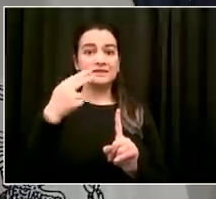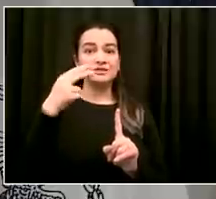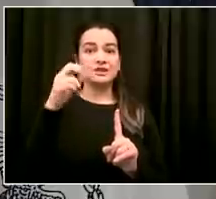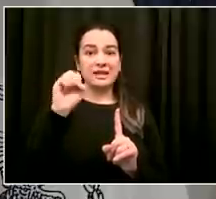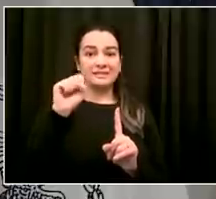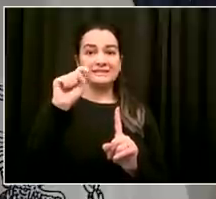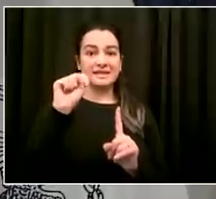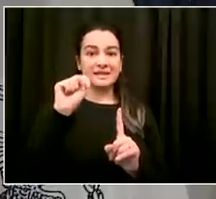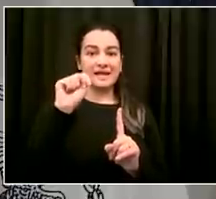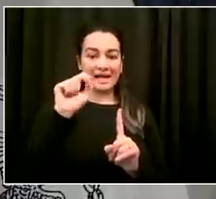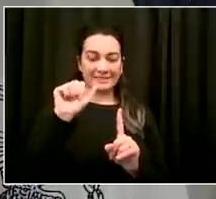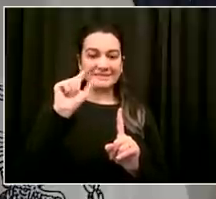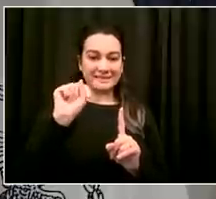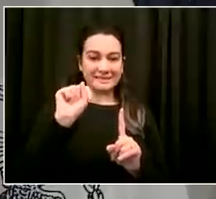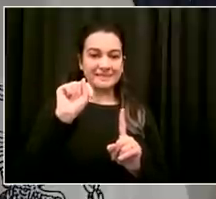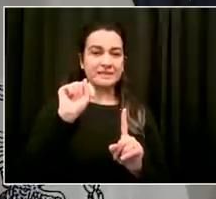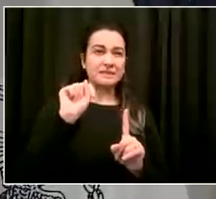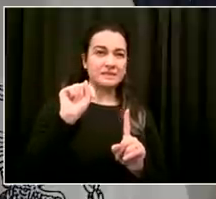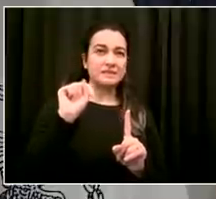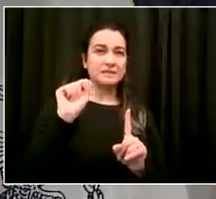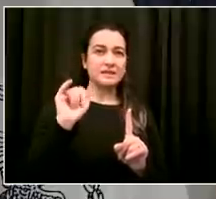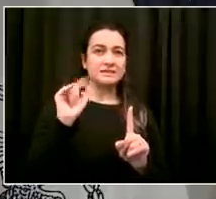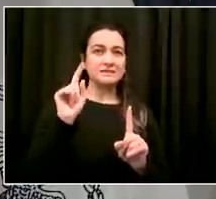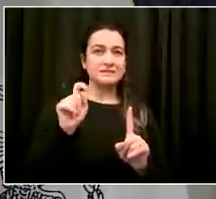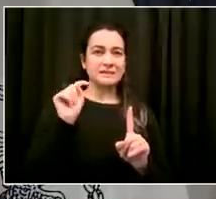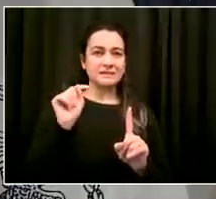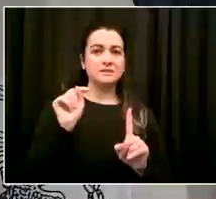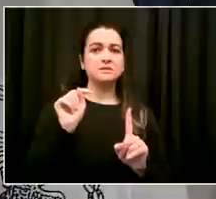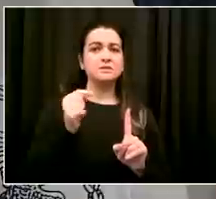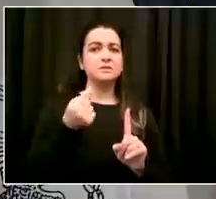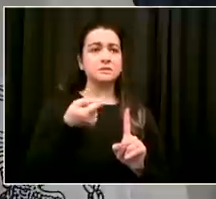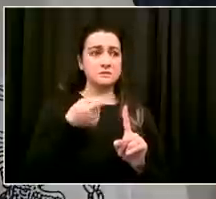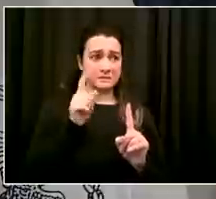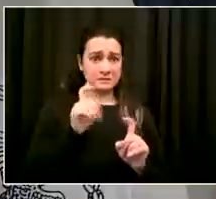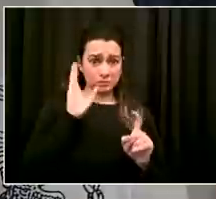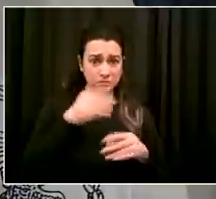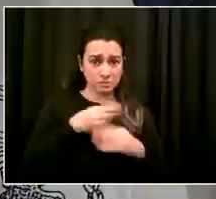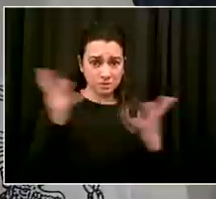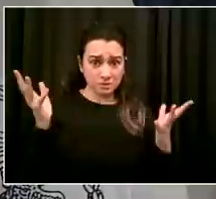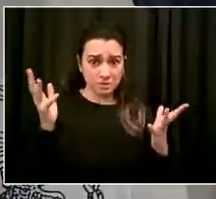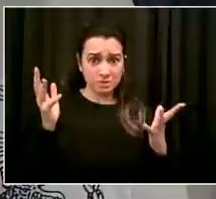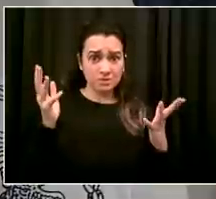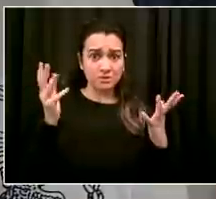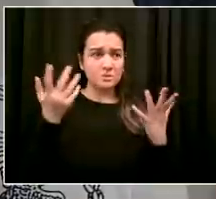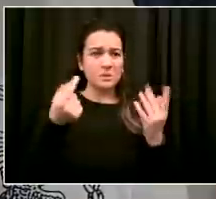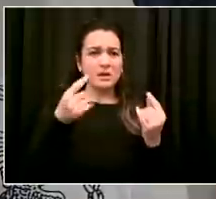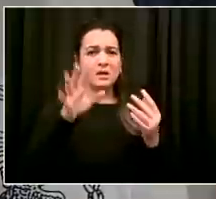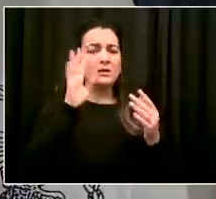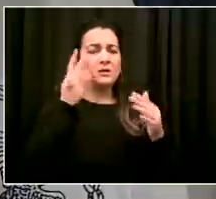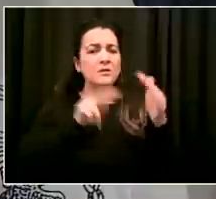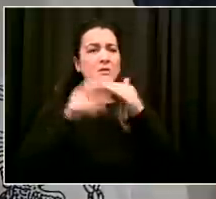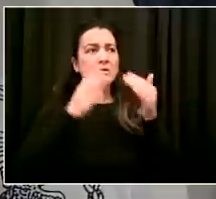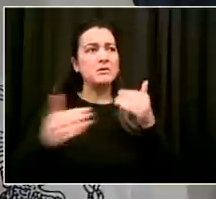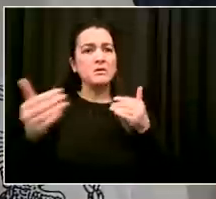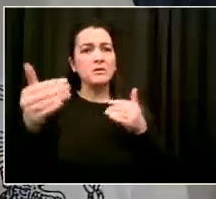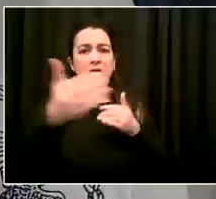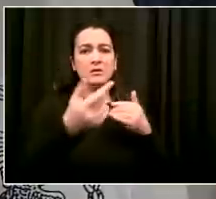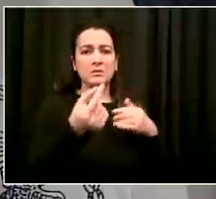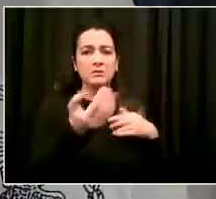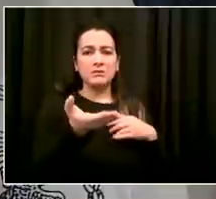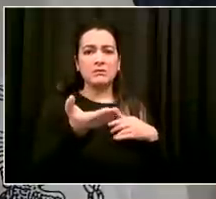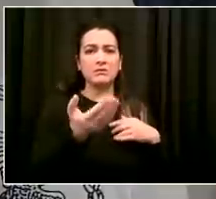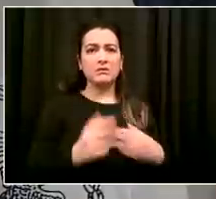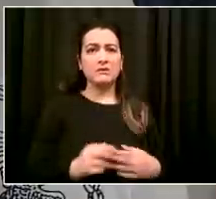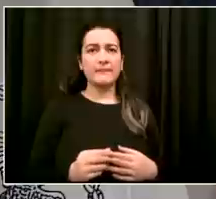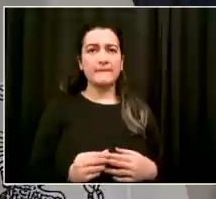disrupted and how, you know, many kids are not actually going to buildings? And if you didn't ask for that, or if you didn't talk to anyone in the legislature about that, why